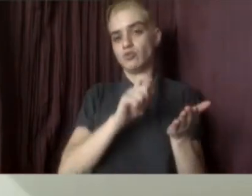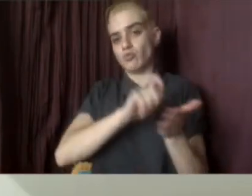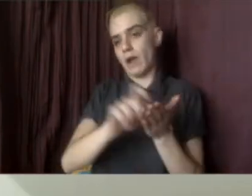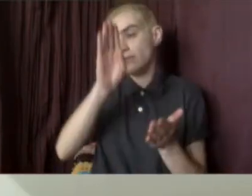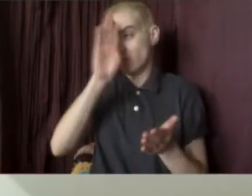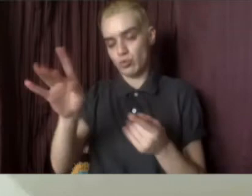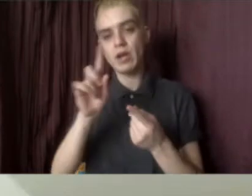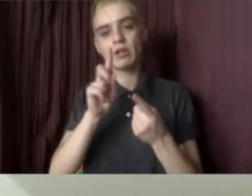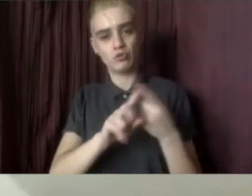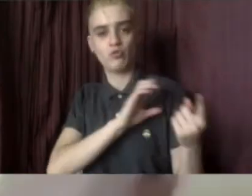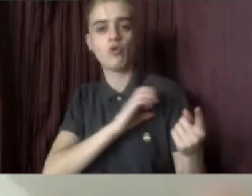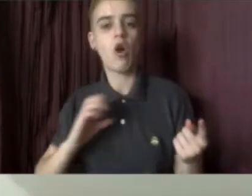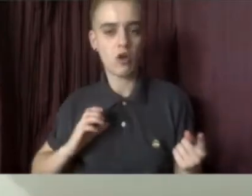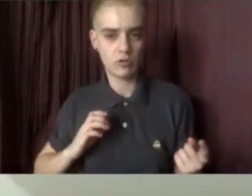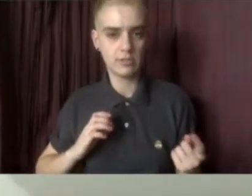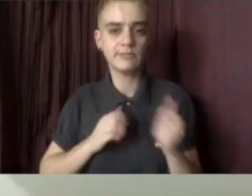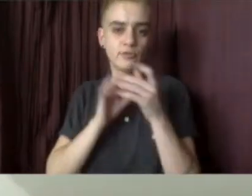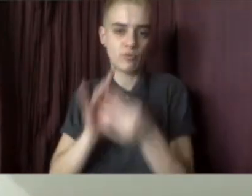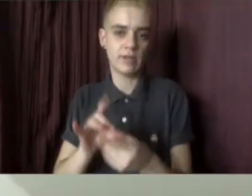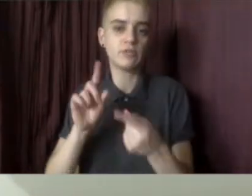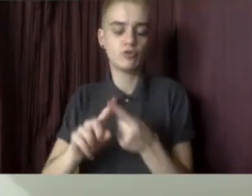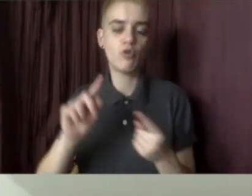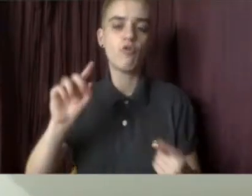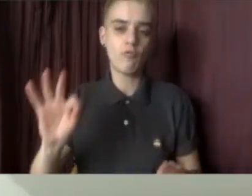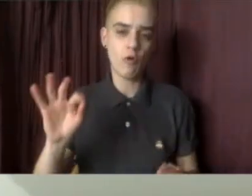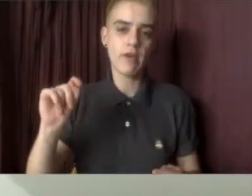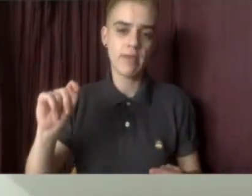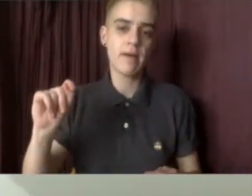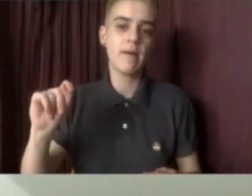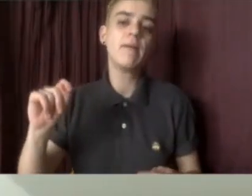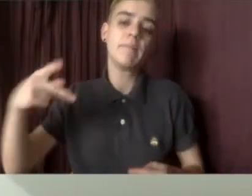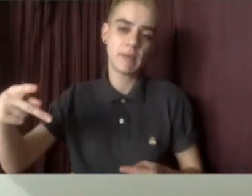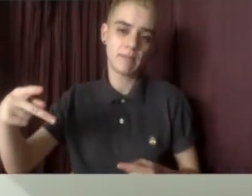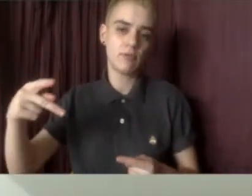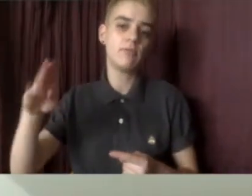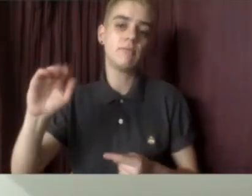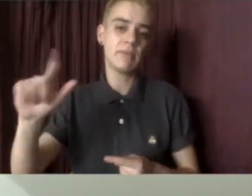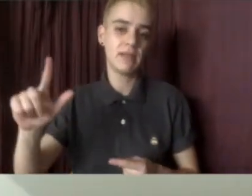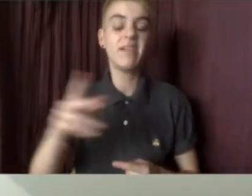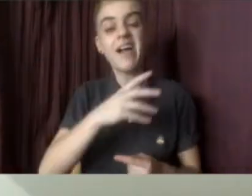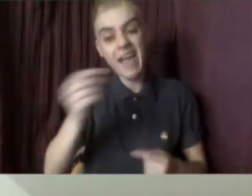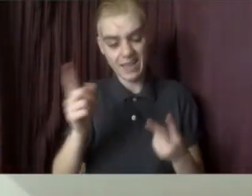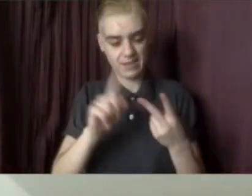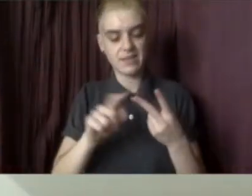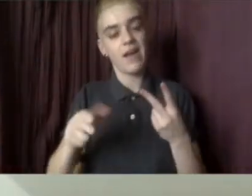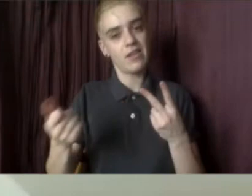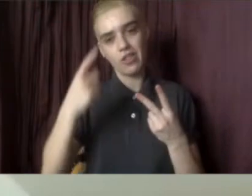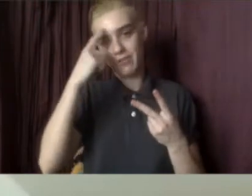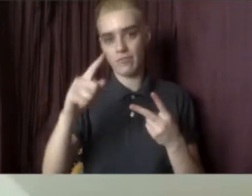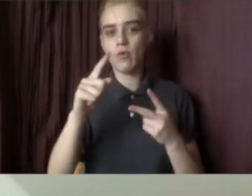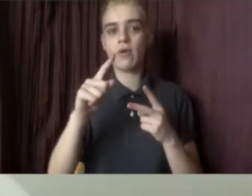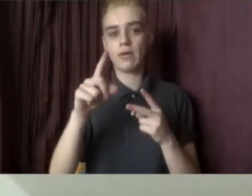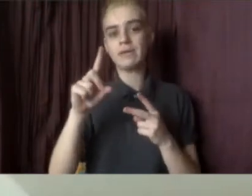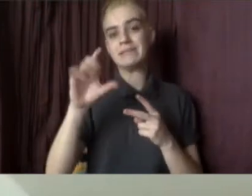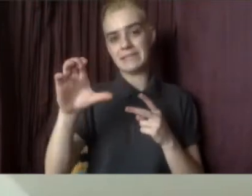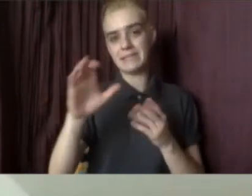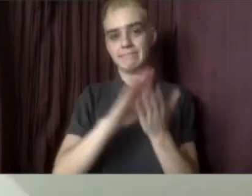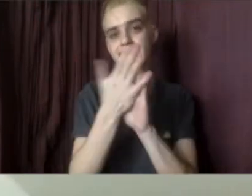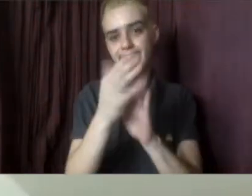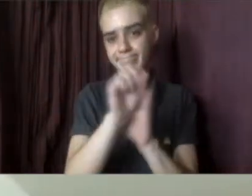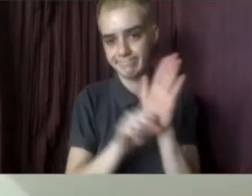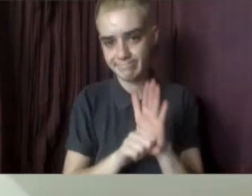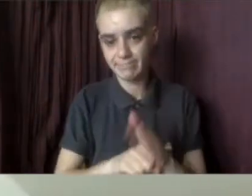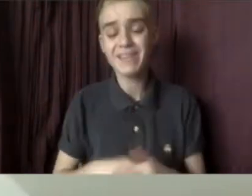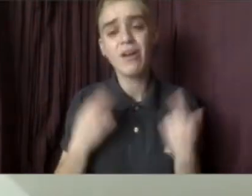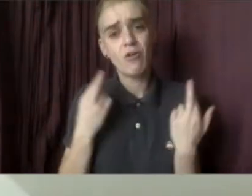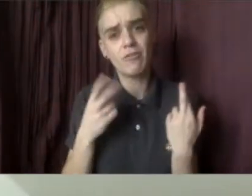Episcopal audience. So the draft messages to Congress, would identify yourself as an Episcopalian, but I hope that those who who